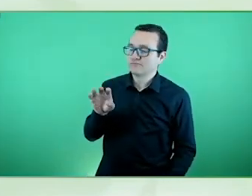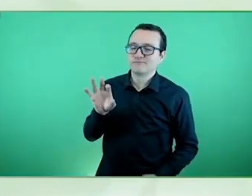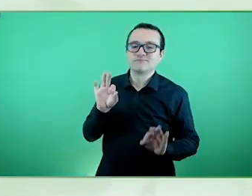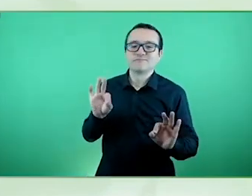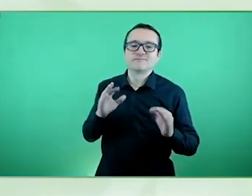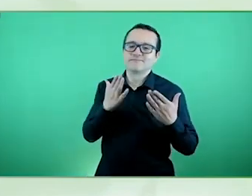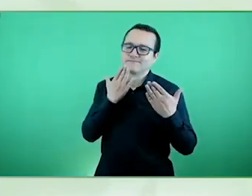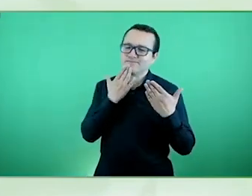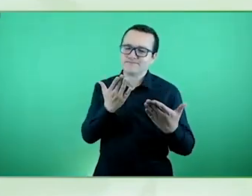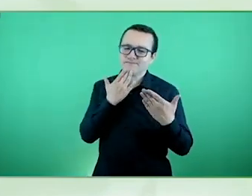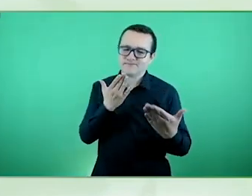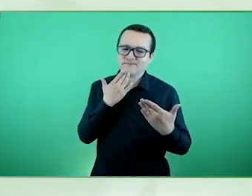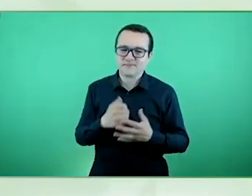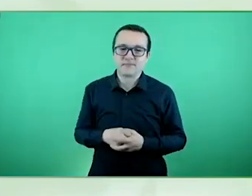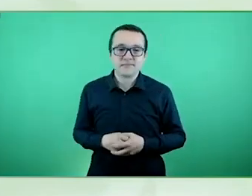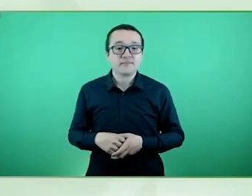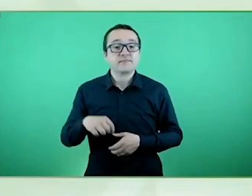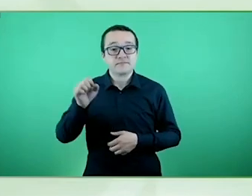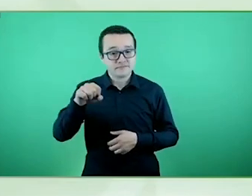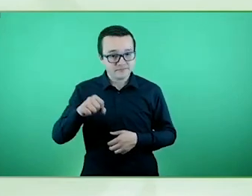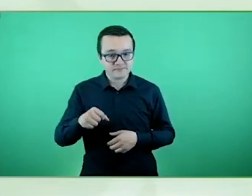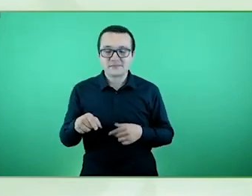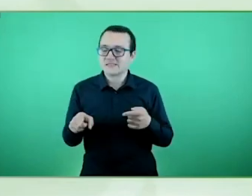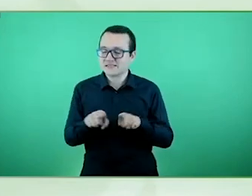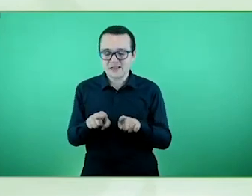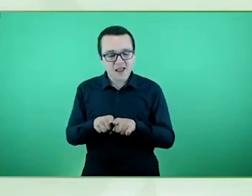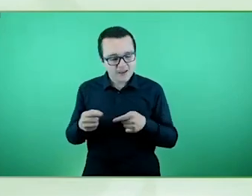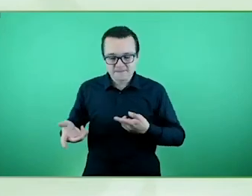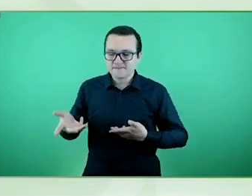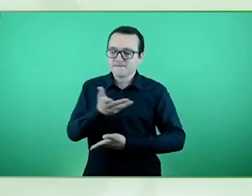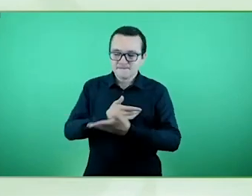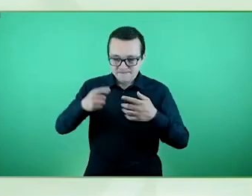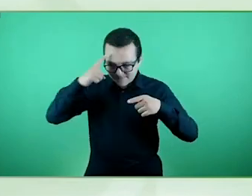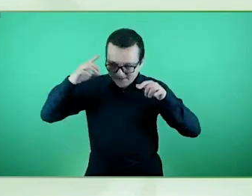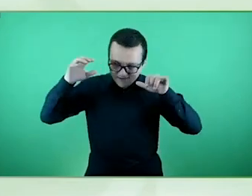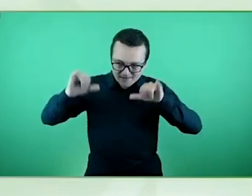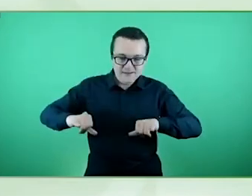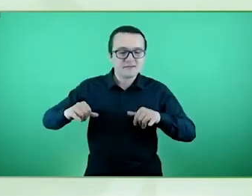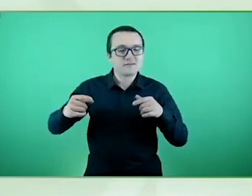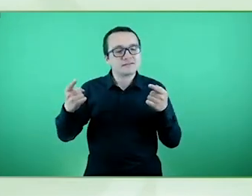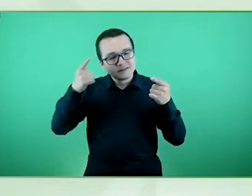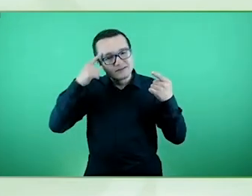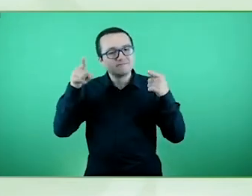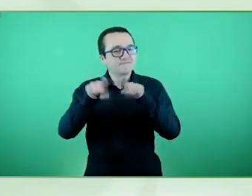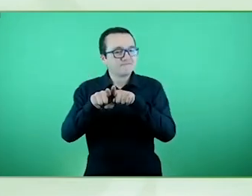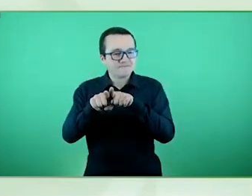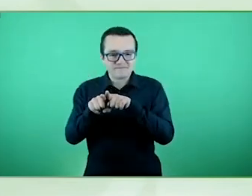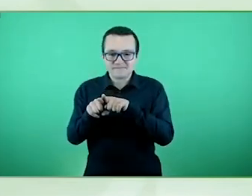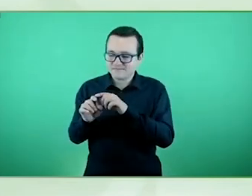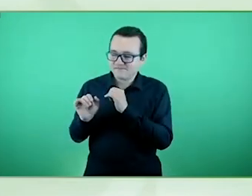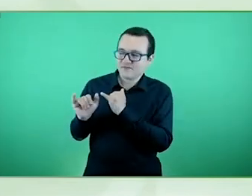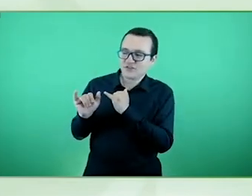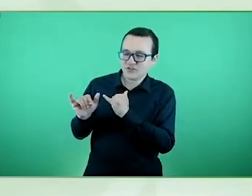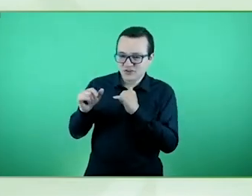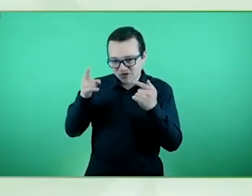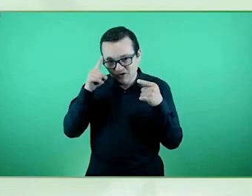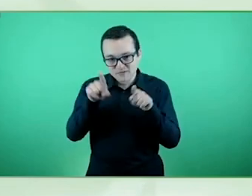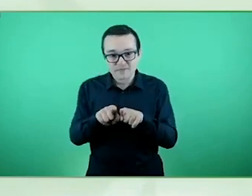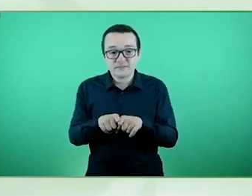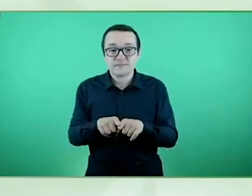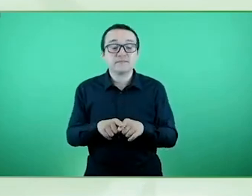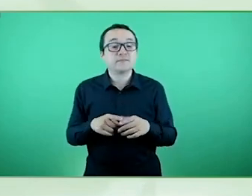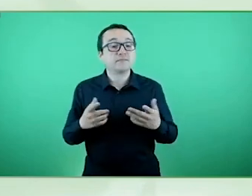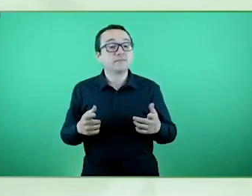Yeah, we share the same values, so we totally agree. Sorry. La verdad es que este